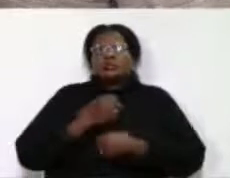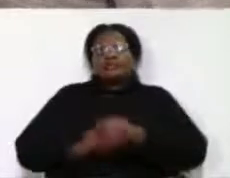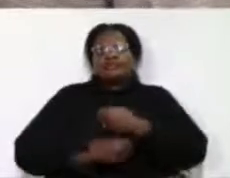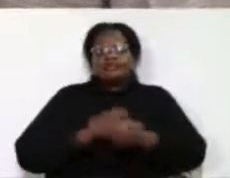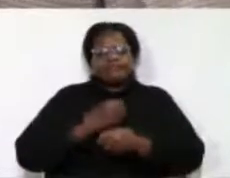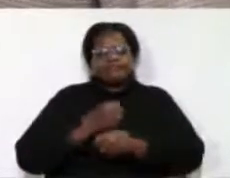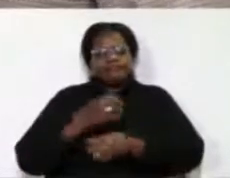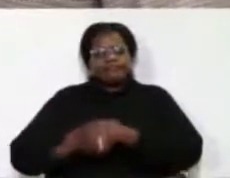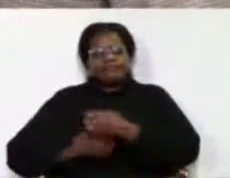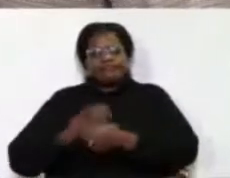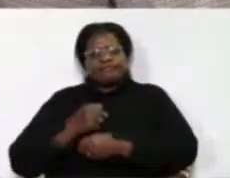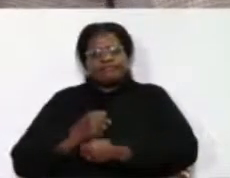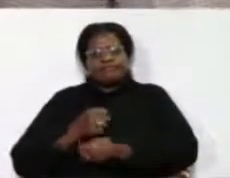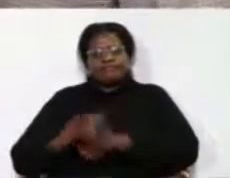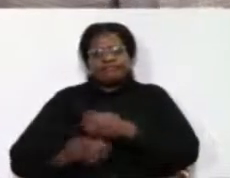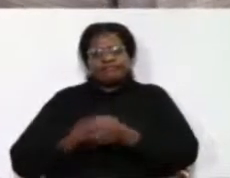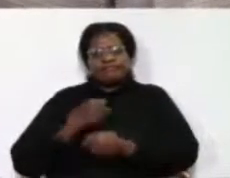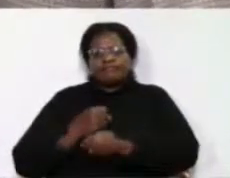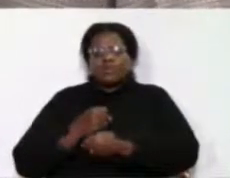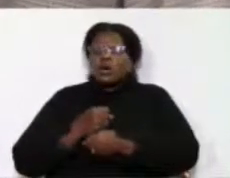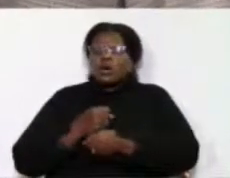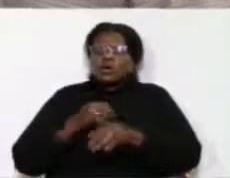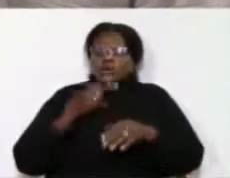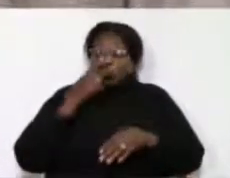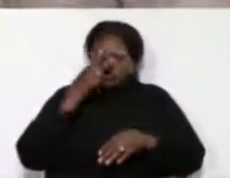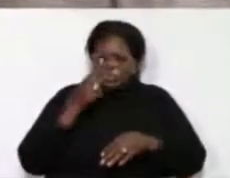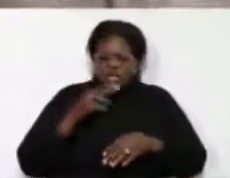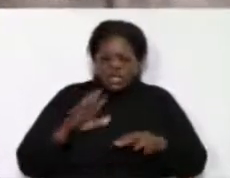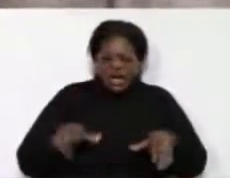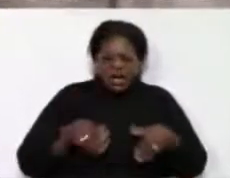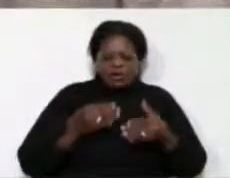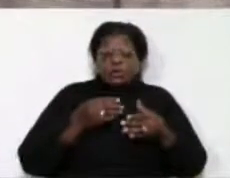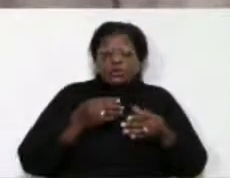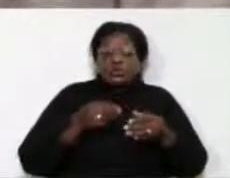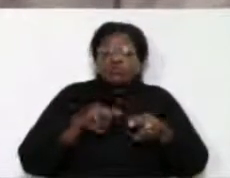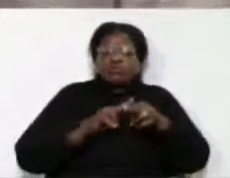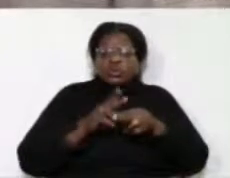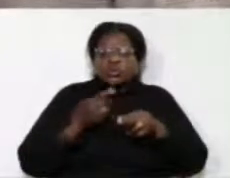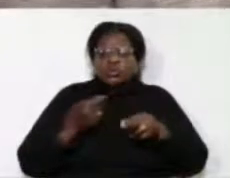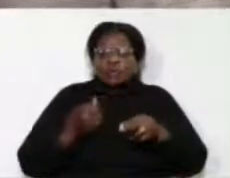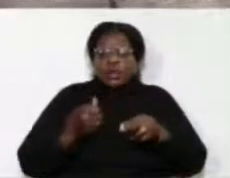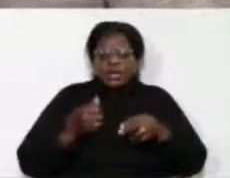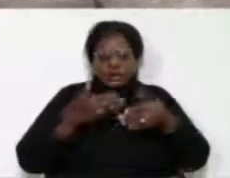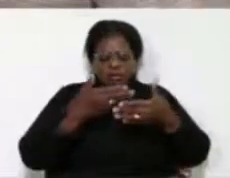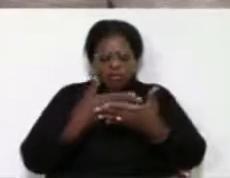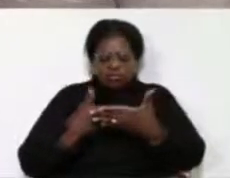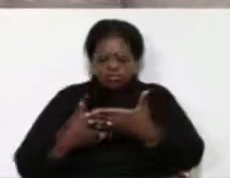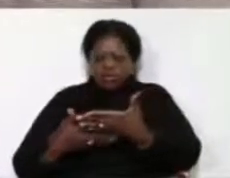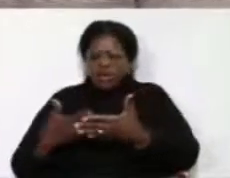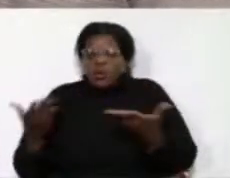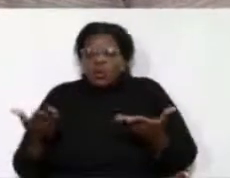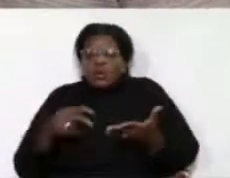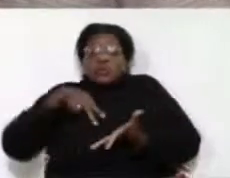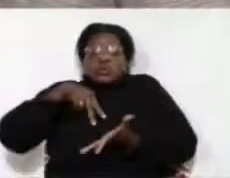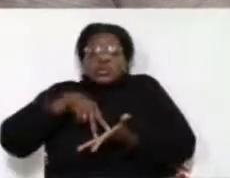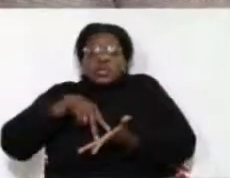your expenses for the year and your profit for the year. But that hasn't helped you see any trends. It hasn't helped you see where you're overspending or